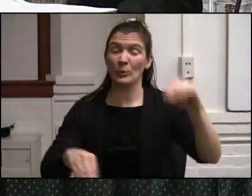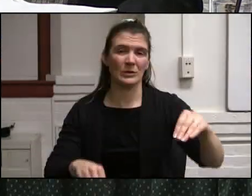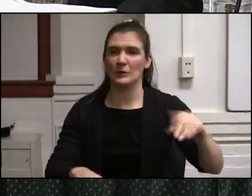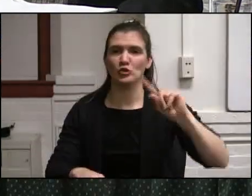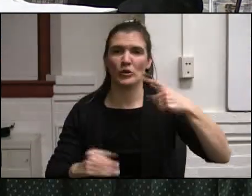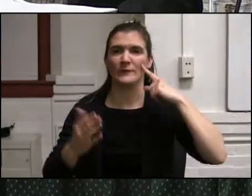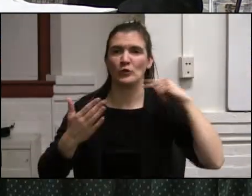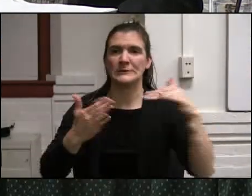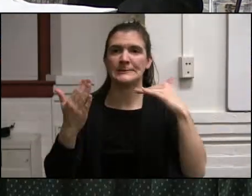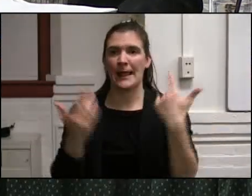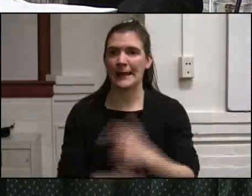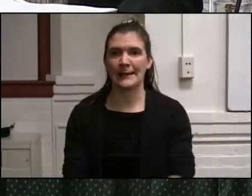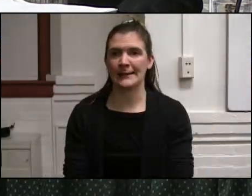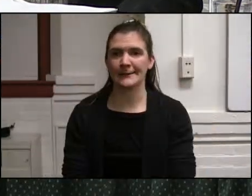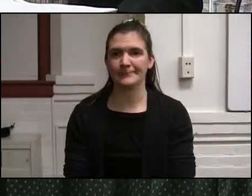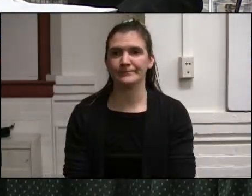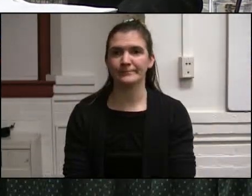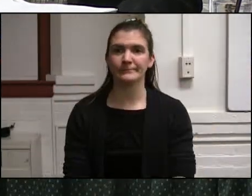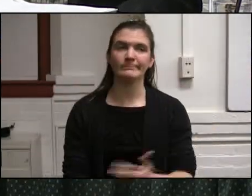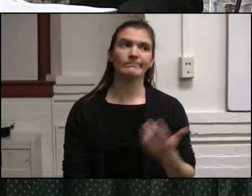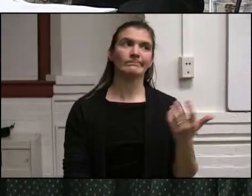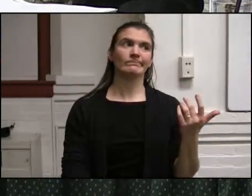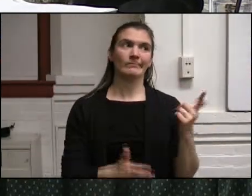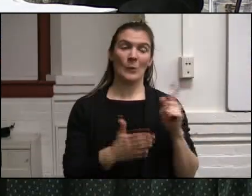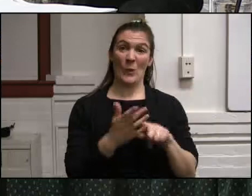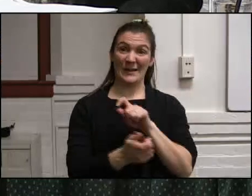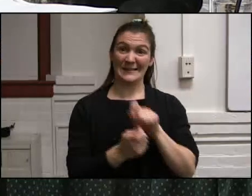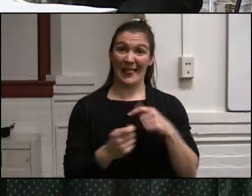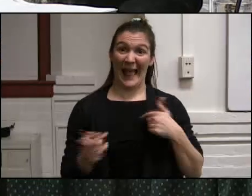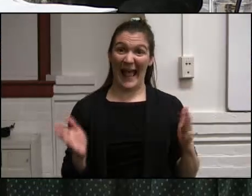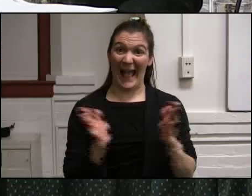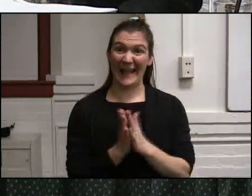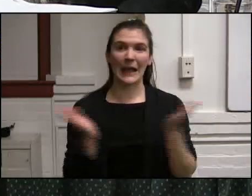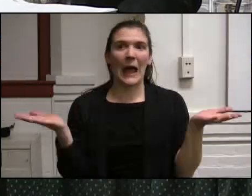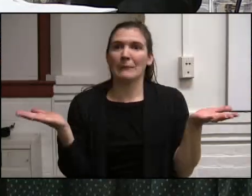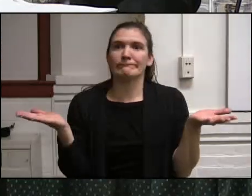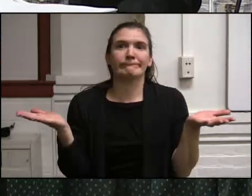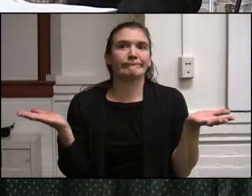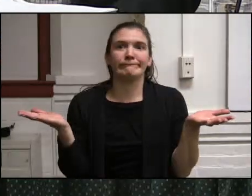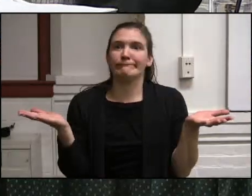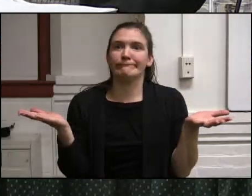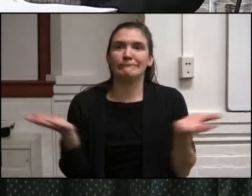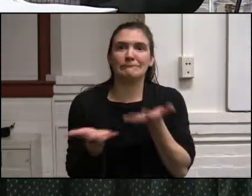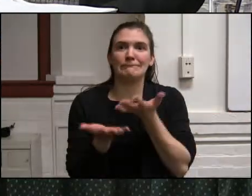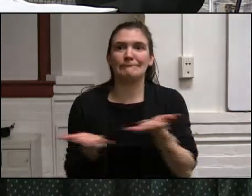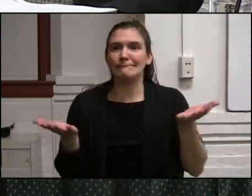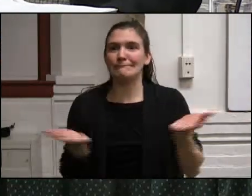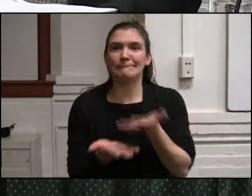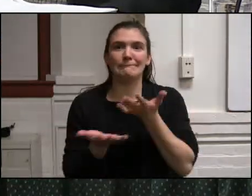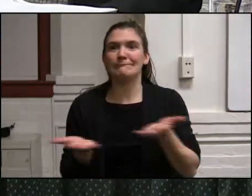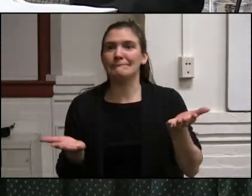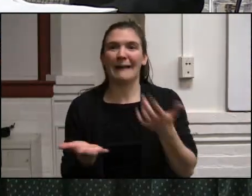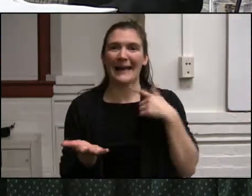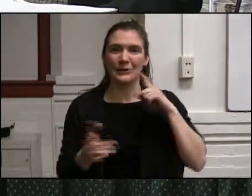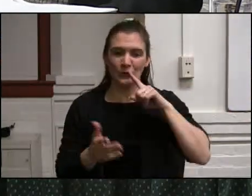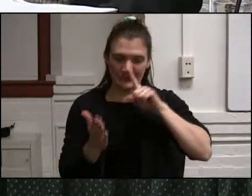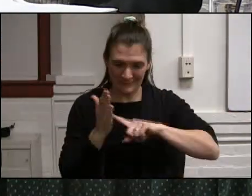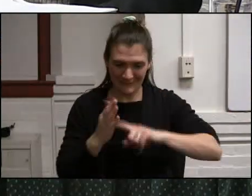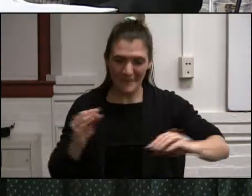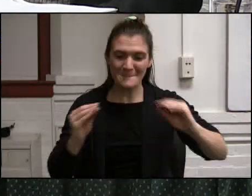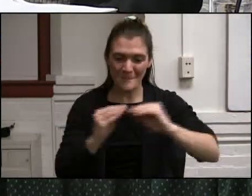So I don't know exactly what to ask for. But we'll find out more